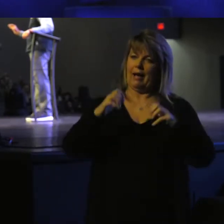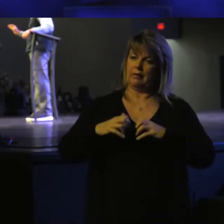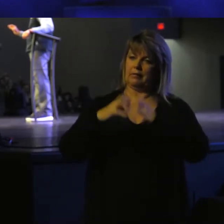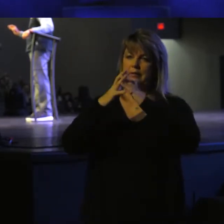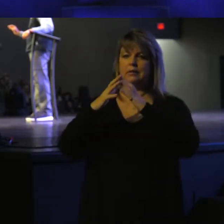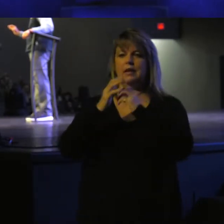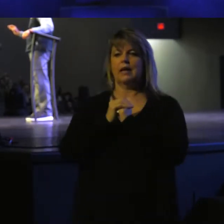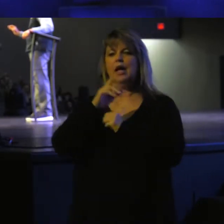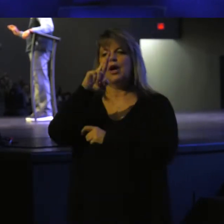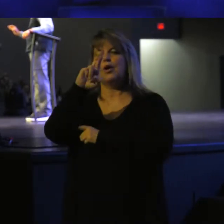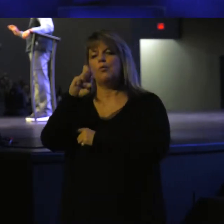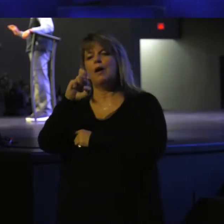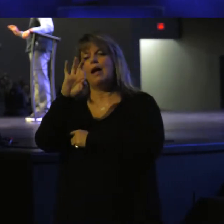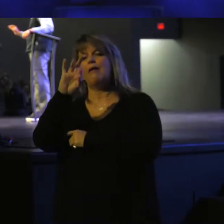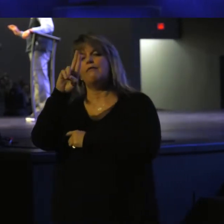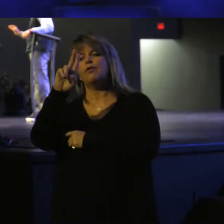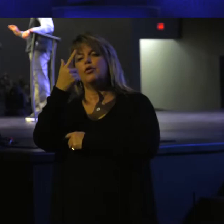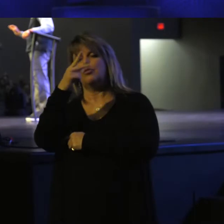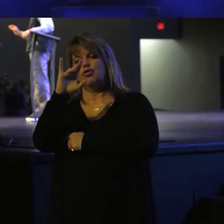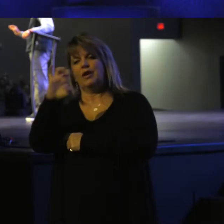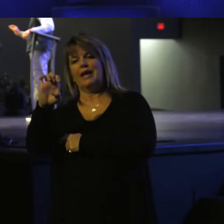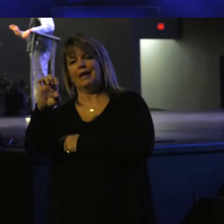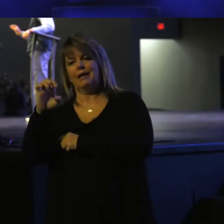in a refugee camp.